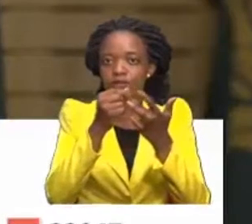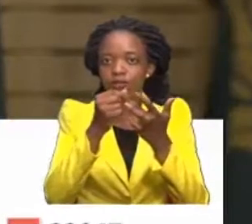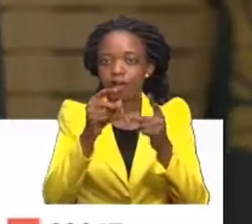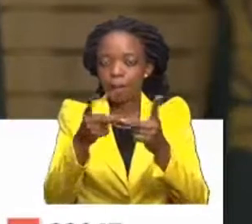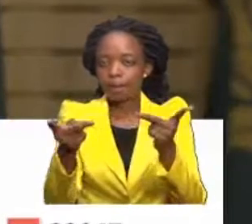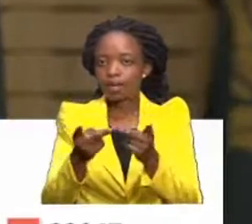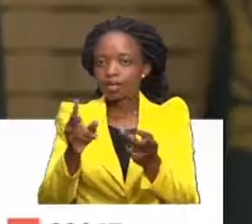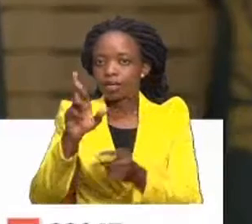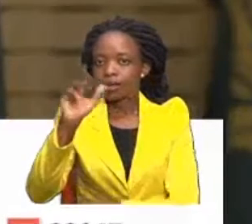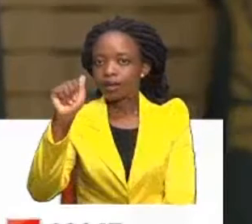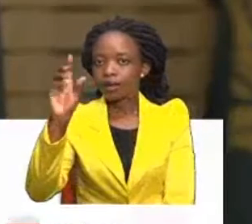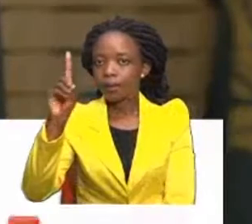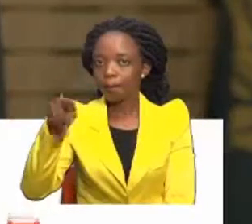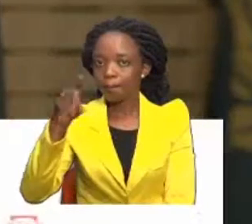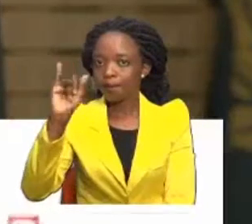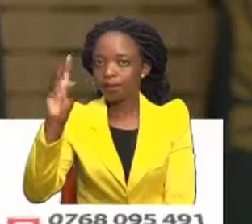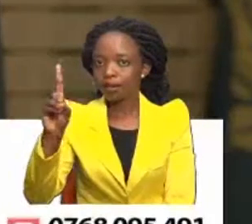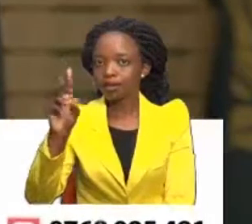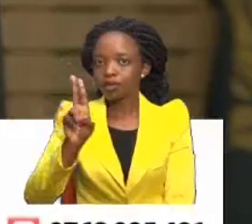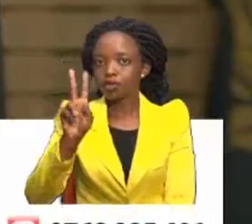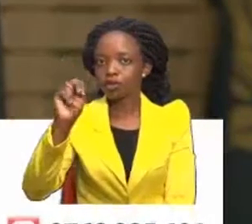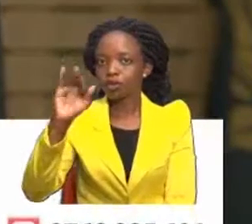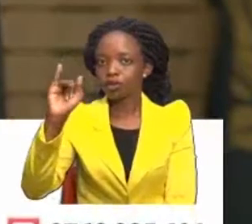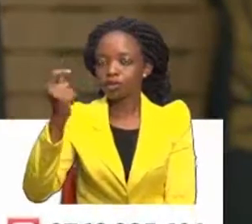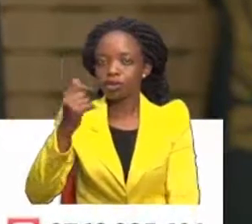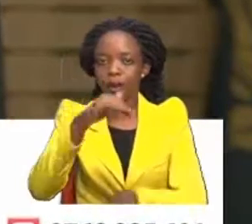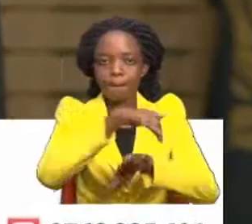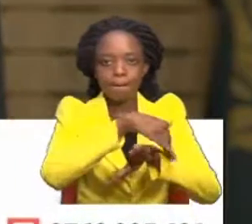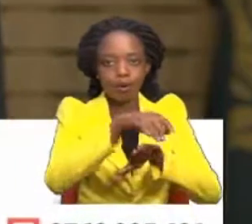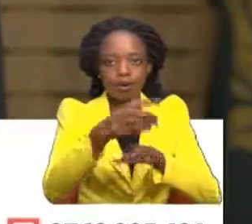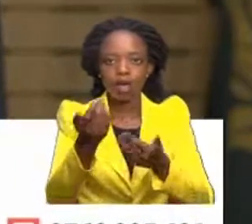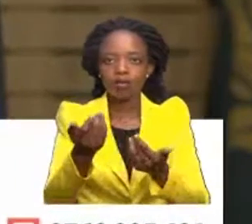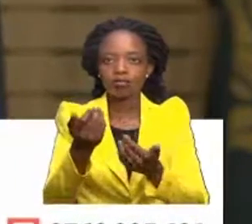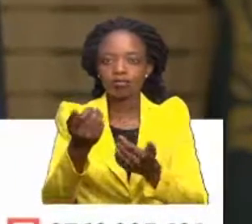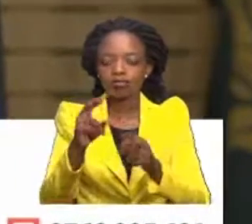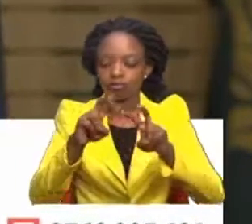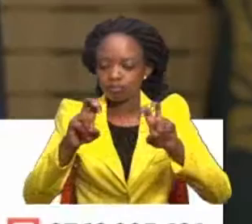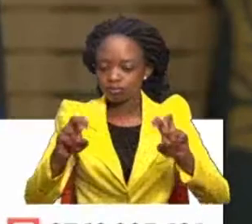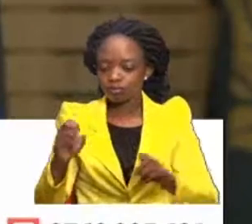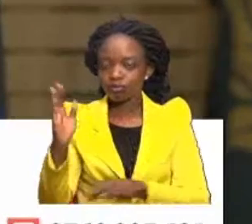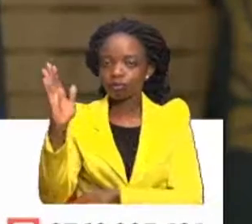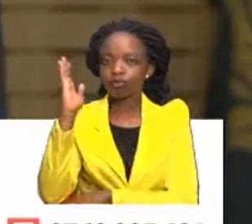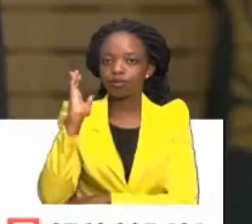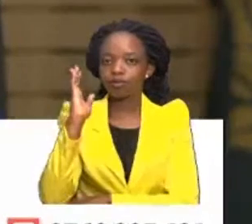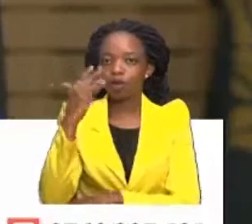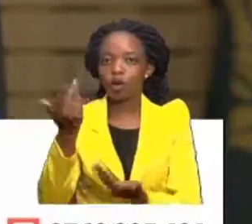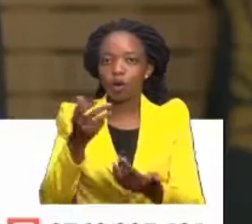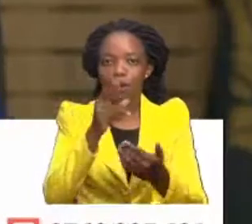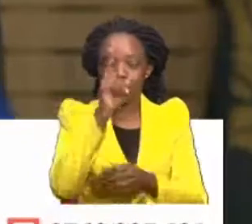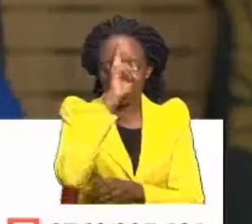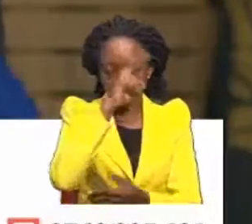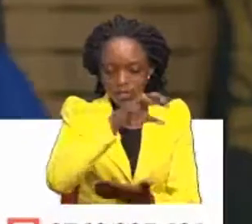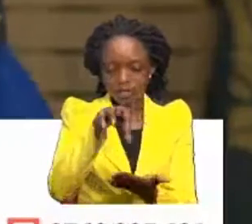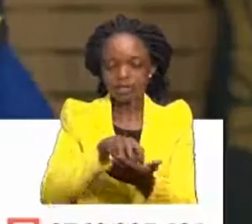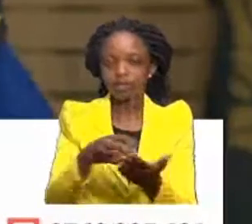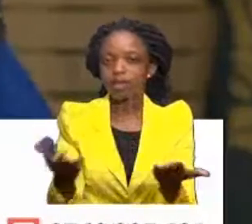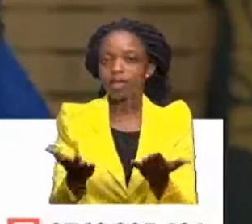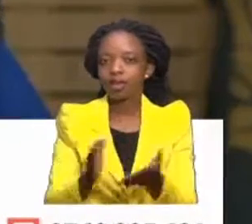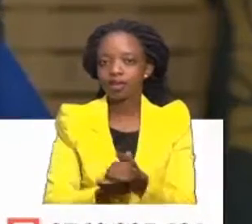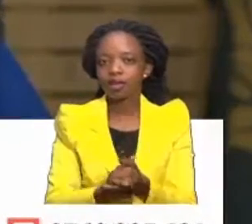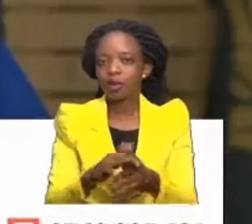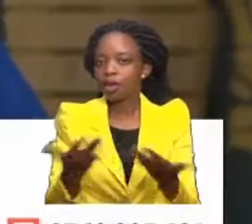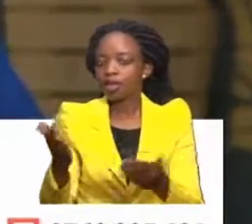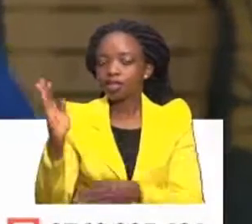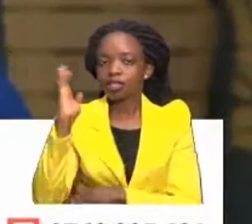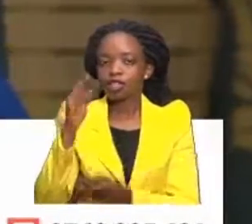rapid deployment unit, border patrol unit, or to the nearest police station or any security